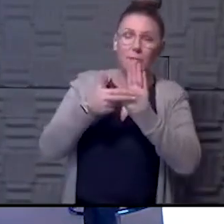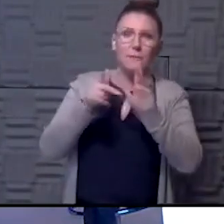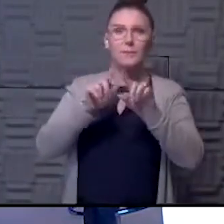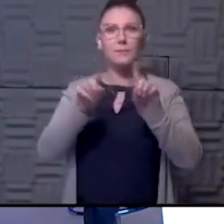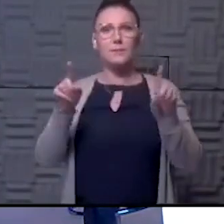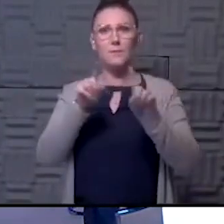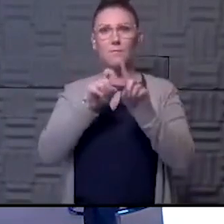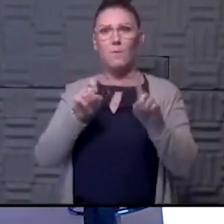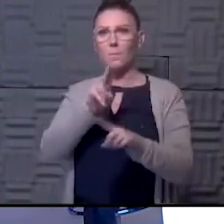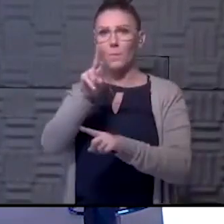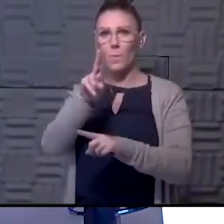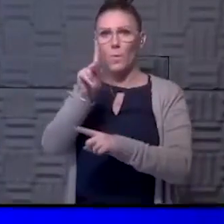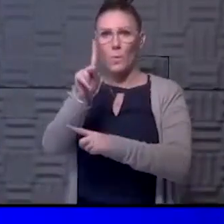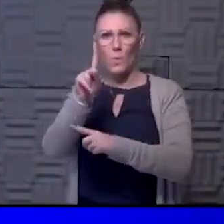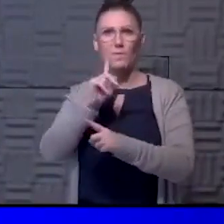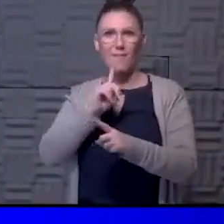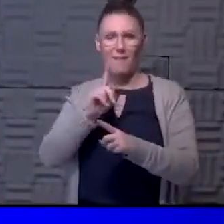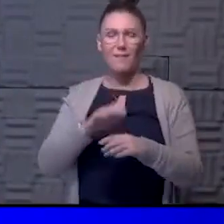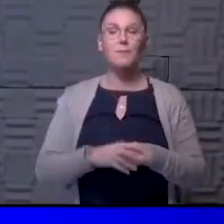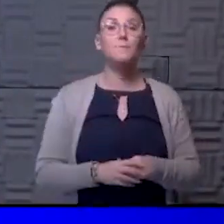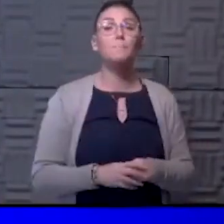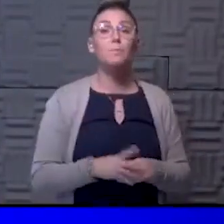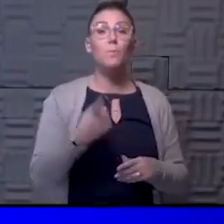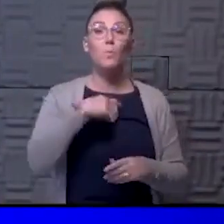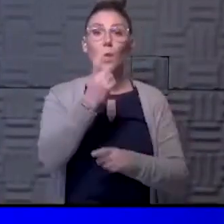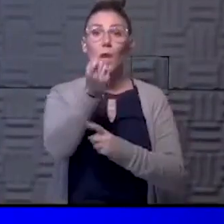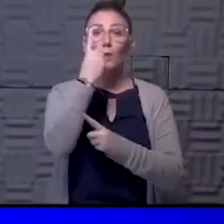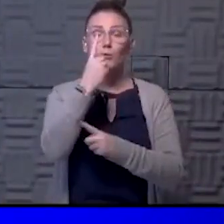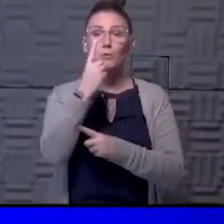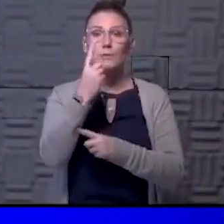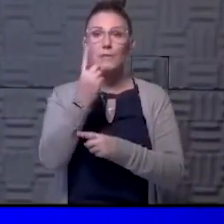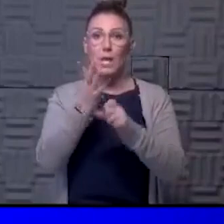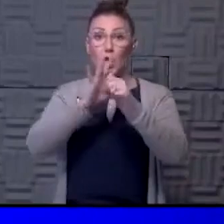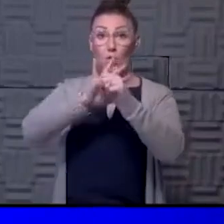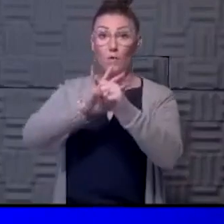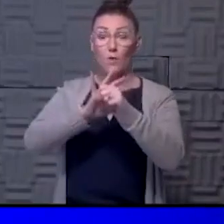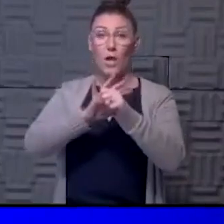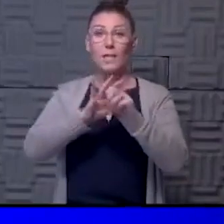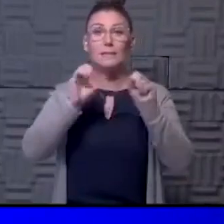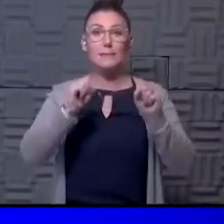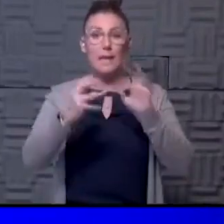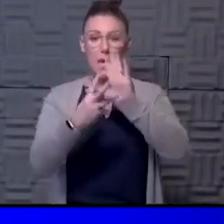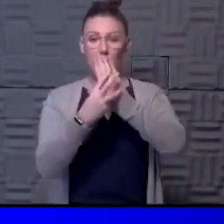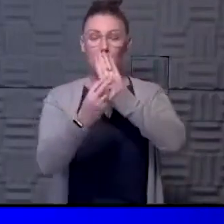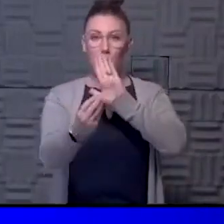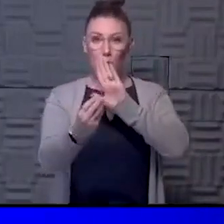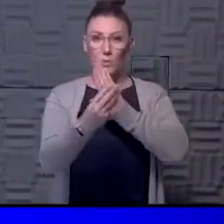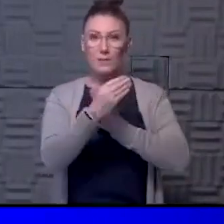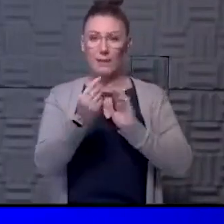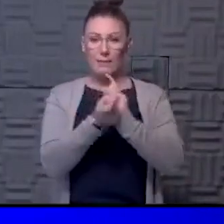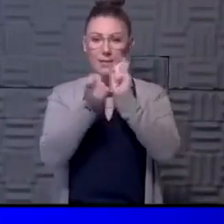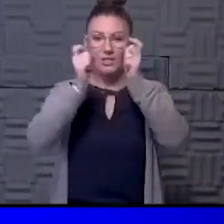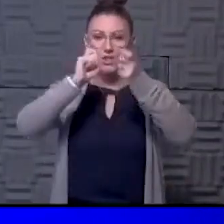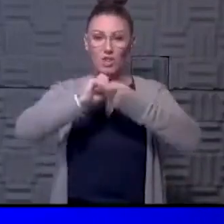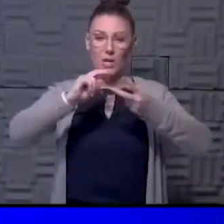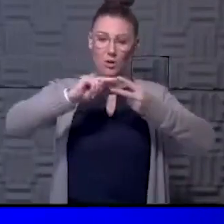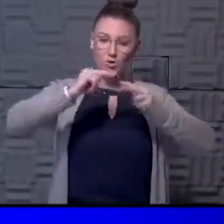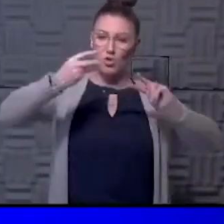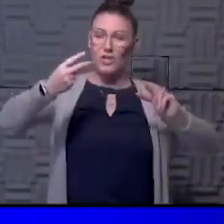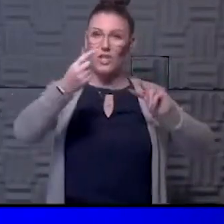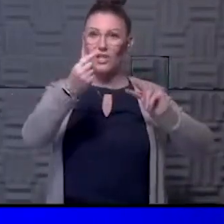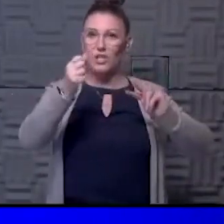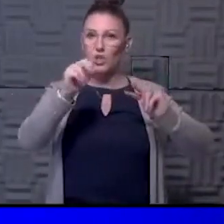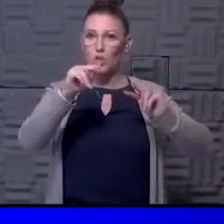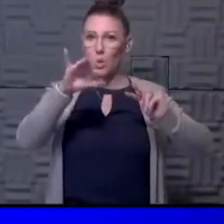than the UK variant? Yeah. So again, we understand that coronavirus does mutate and has changes in the genome, and then when